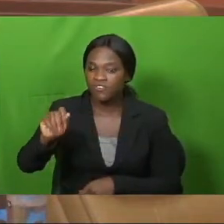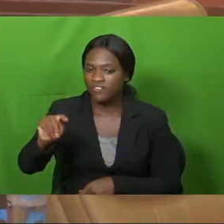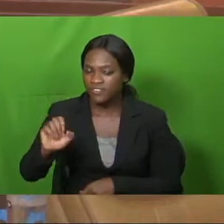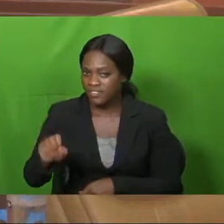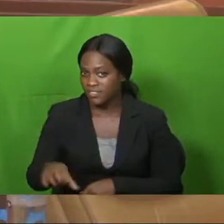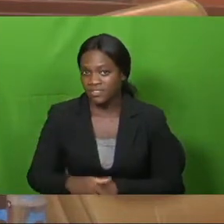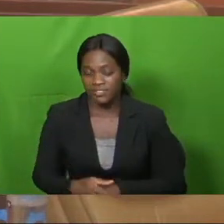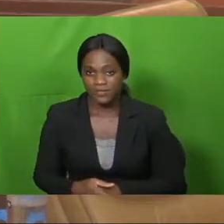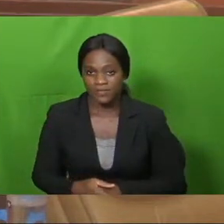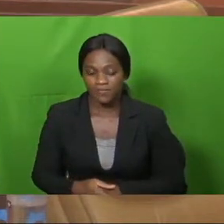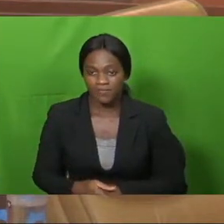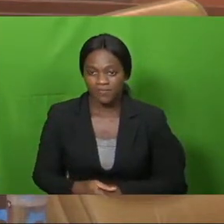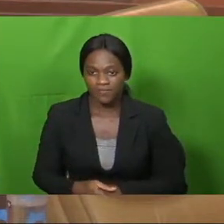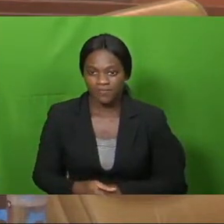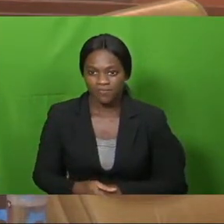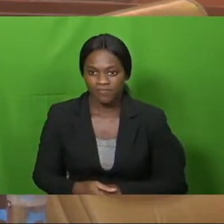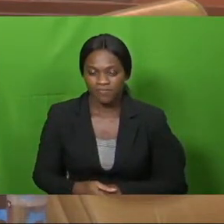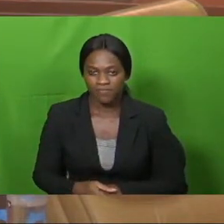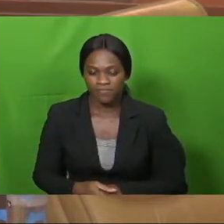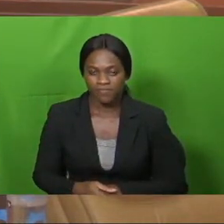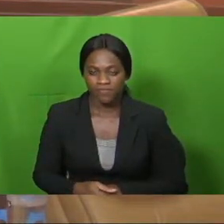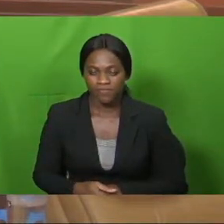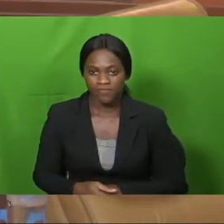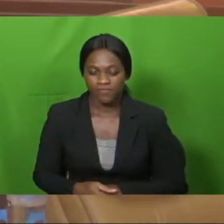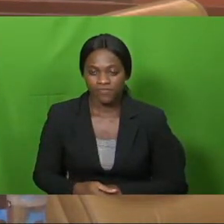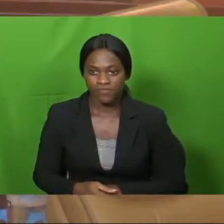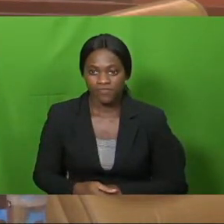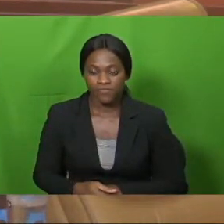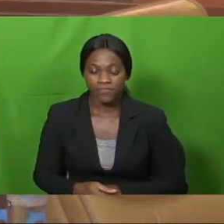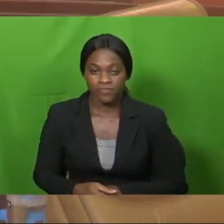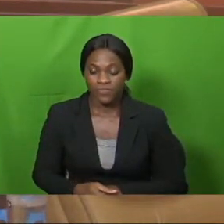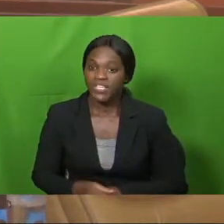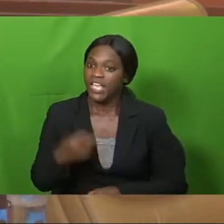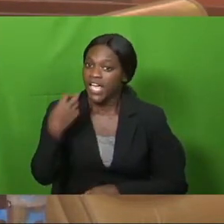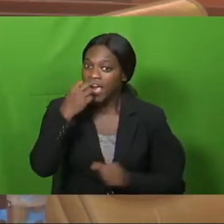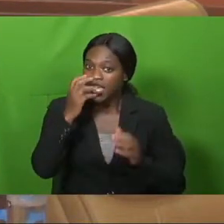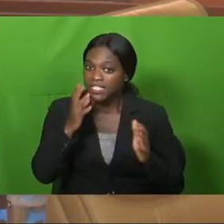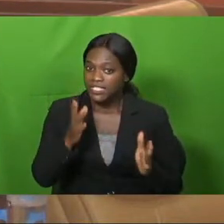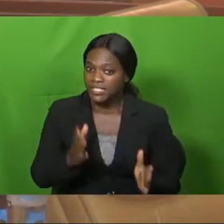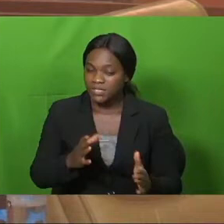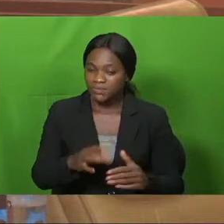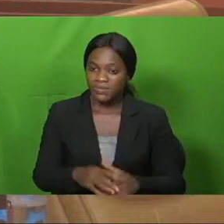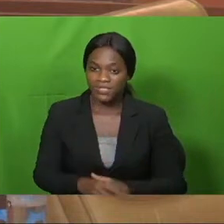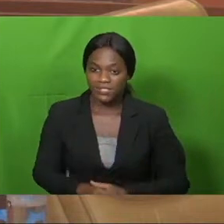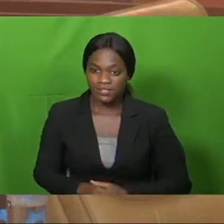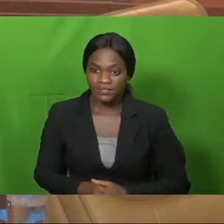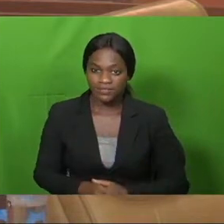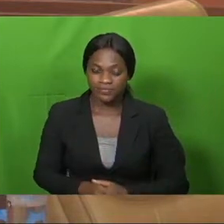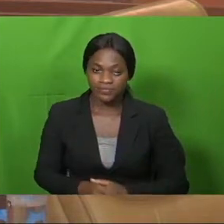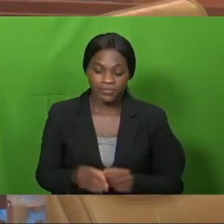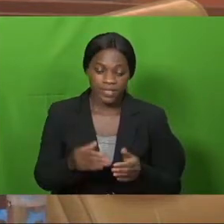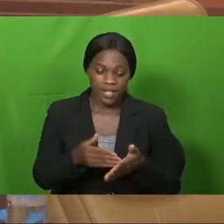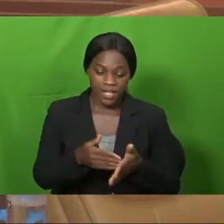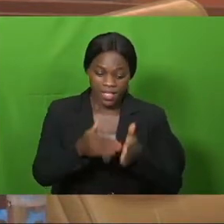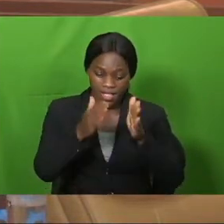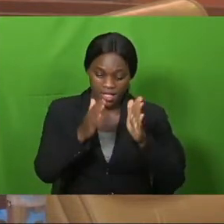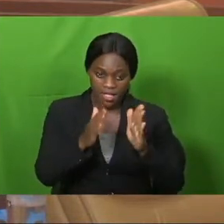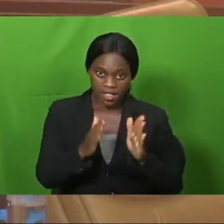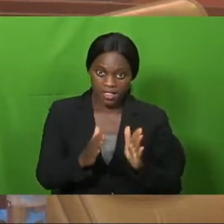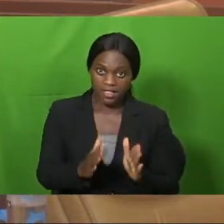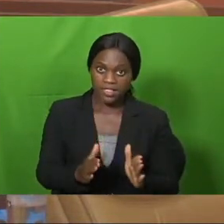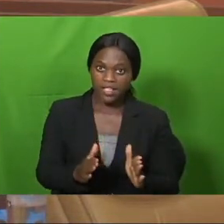is where leadership mattered. Honorable Speaker, the leadership of